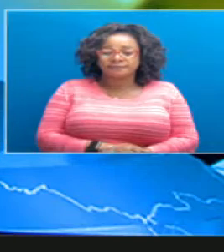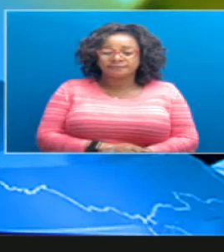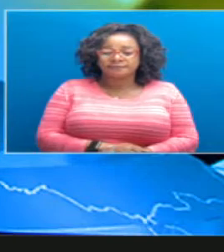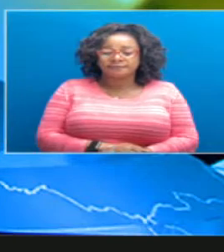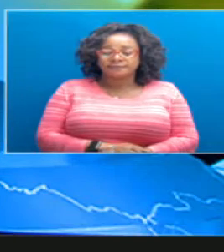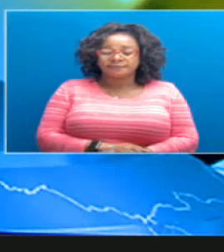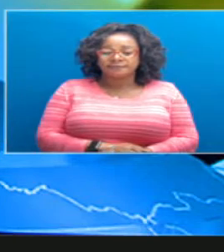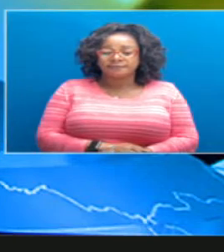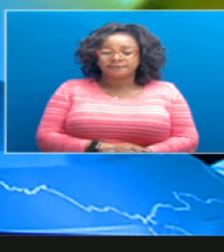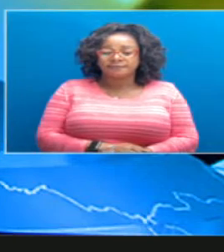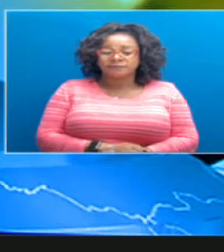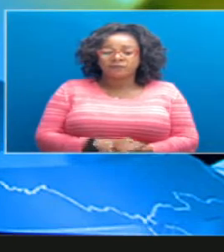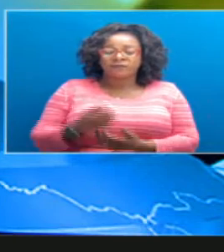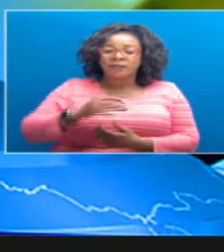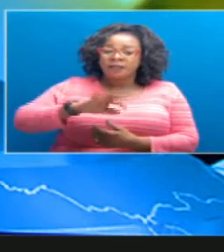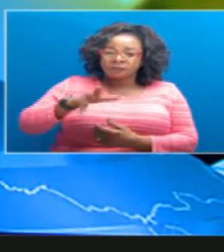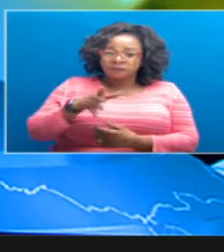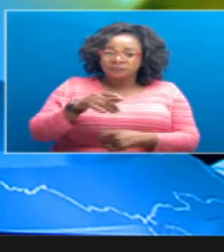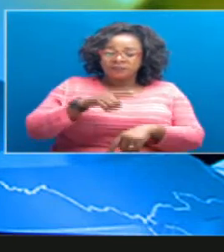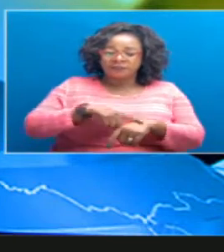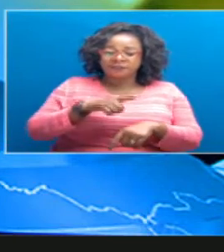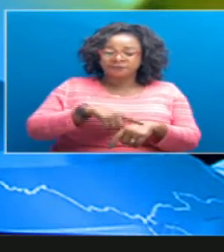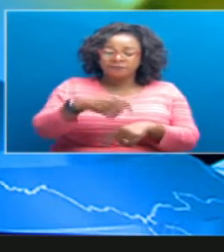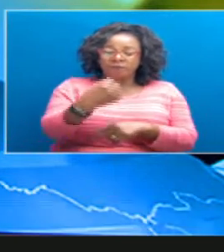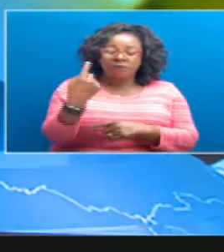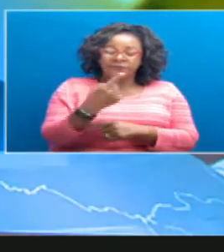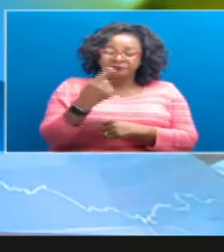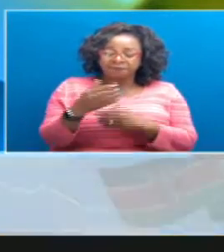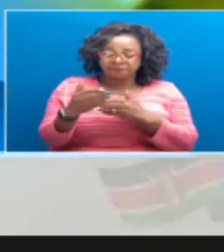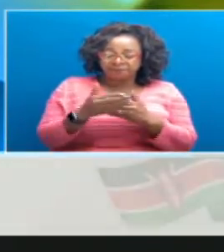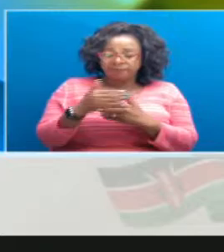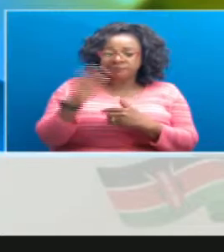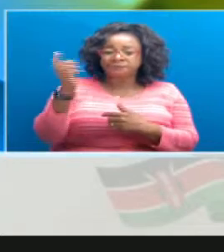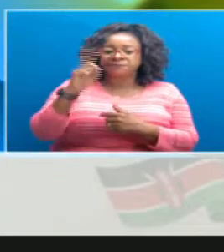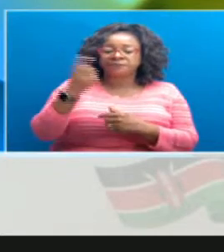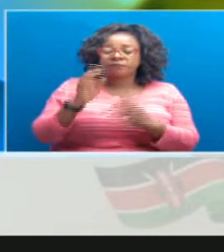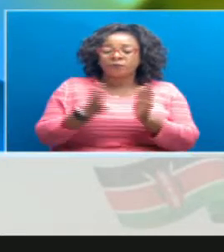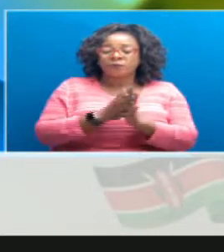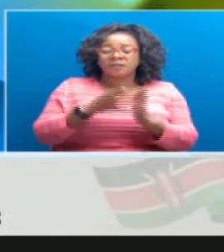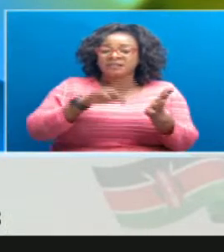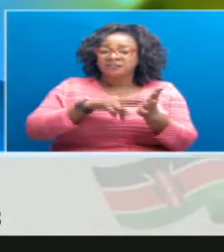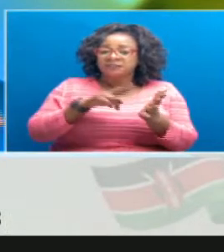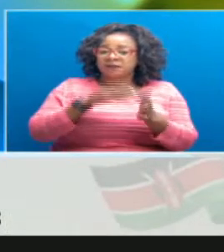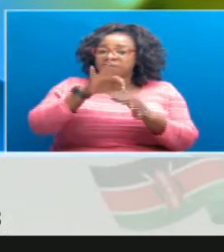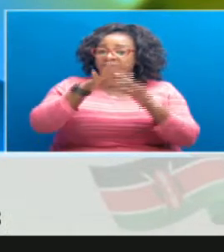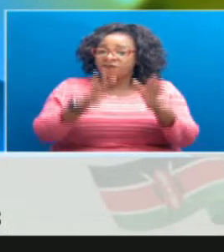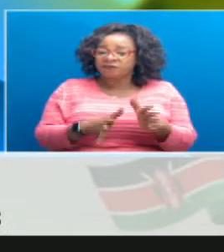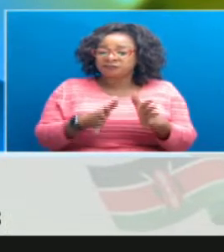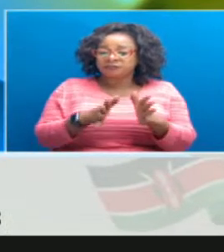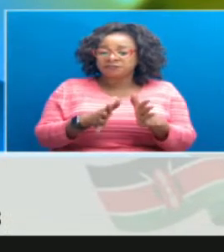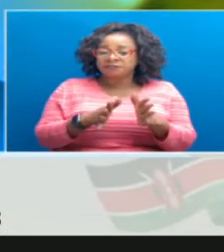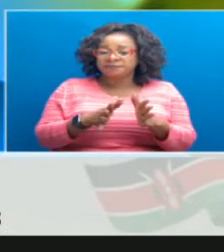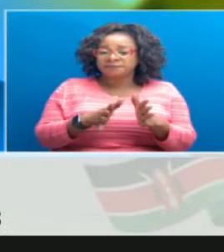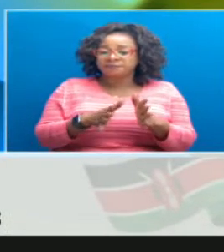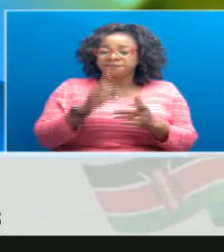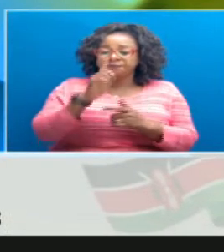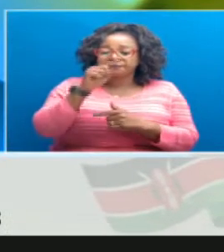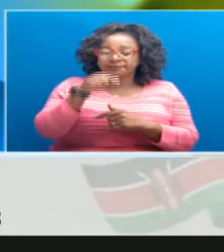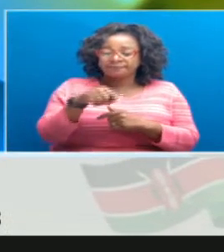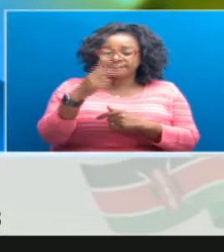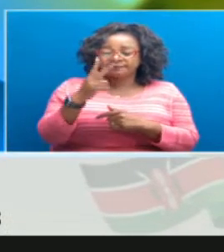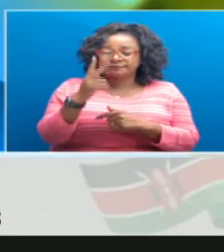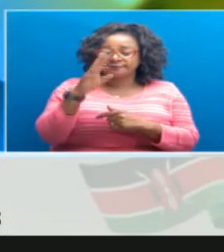It's a county that comes second only to Nairobi in the number of registered voters at